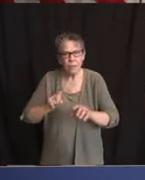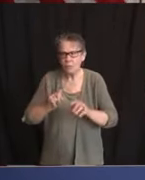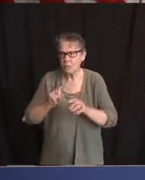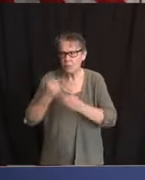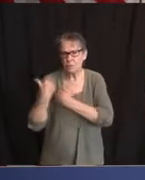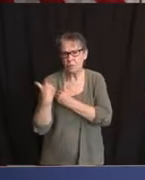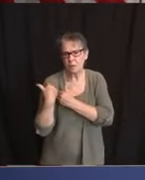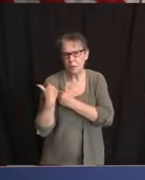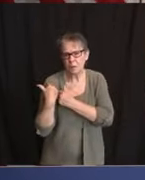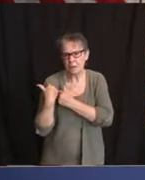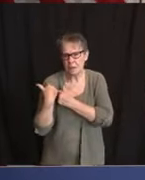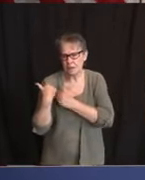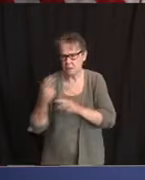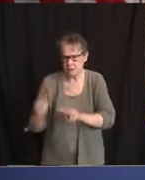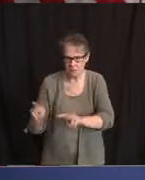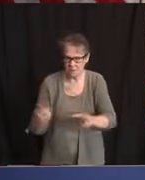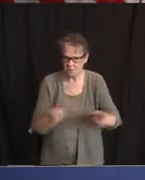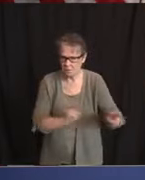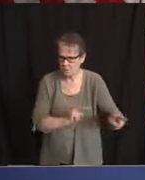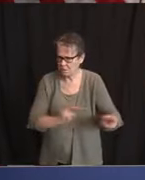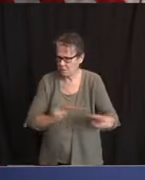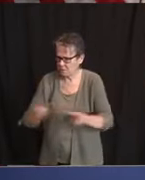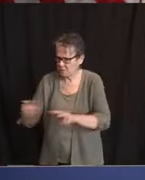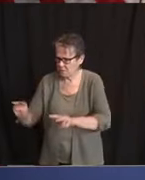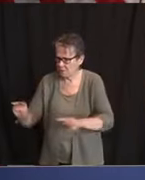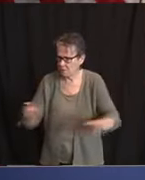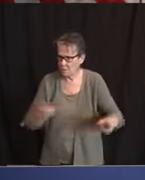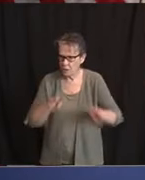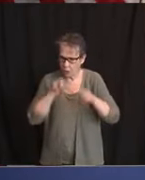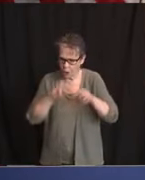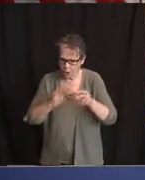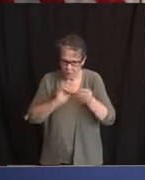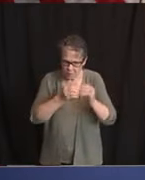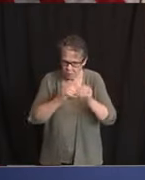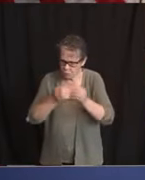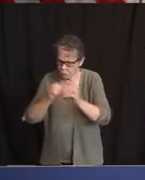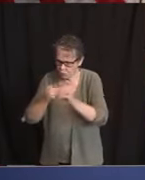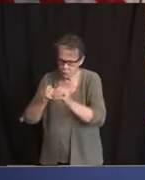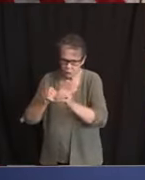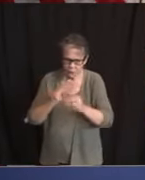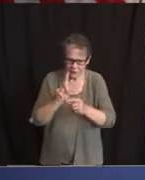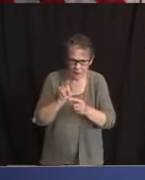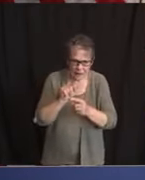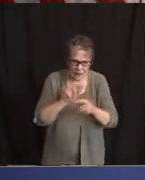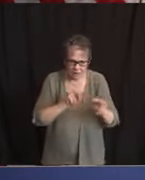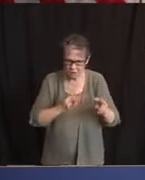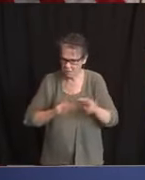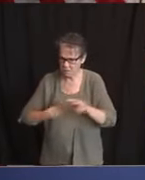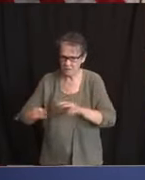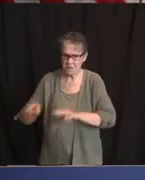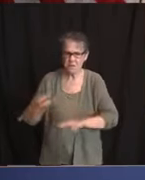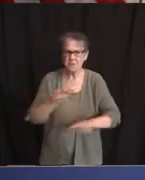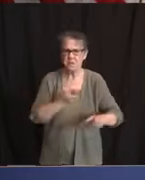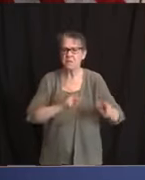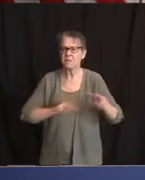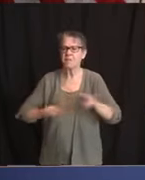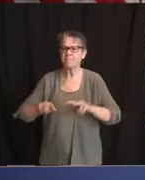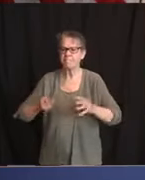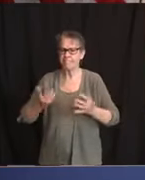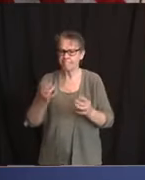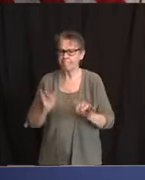it together. With that, I'm going to mask up, if that's all right. I got my American flag on today, and remind everybody I still fly five